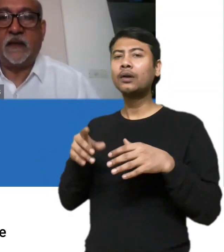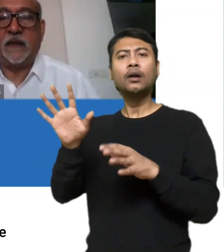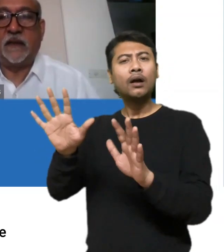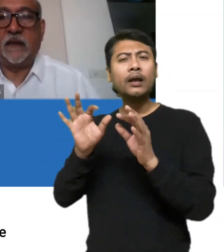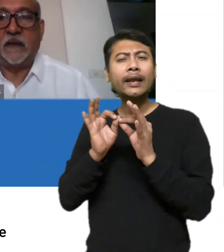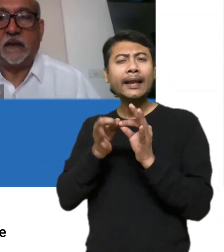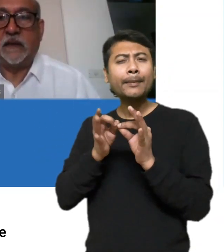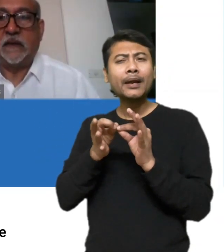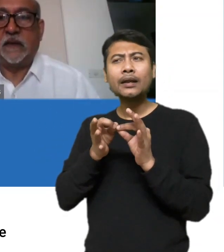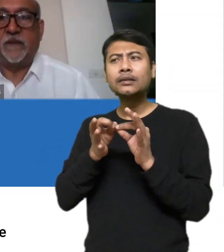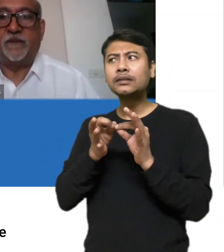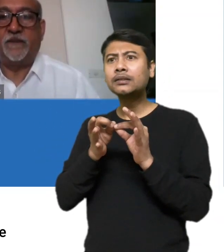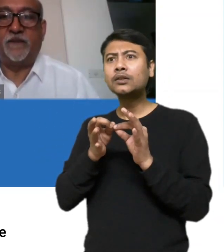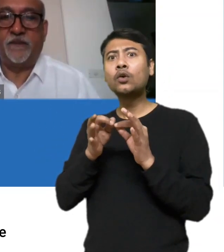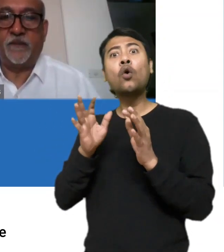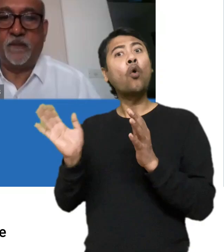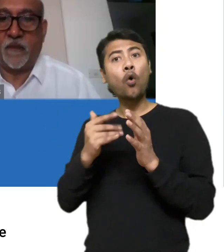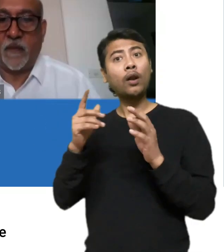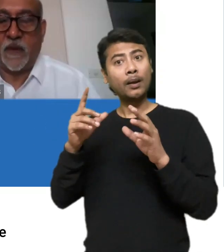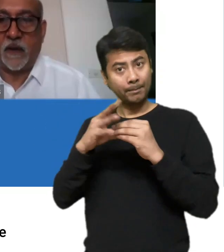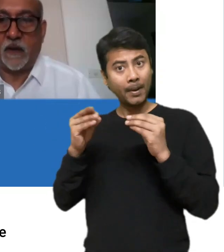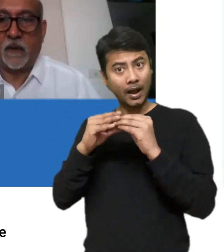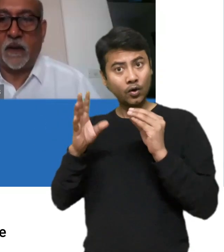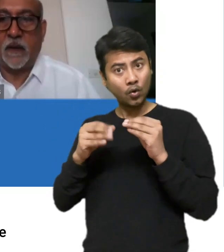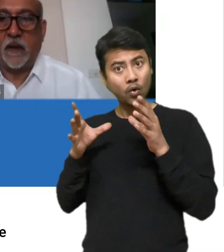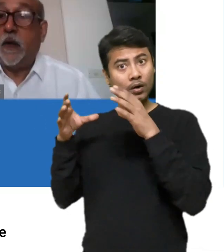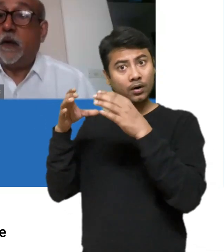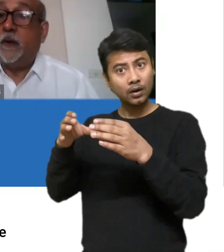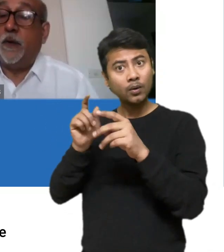many interpreters you have in? They're all in Bangalore?